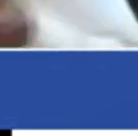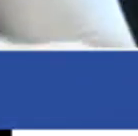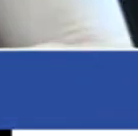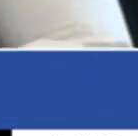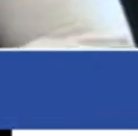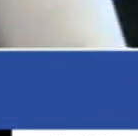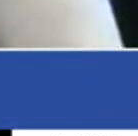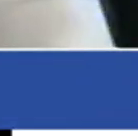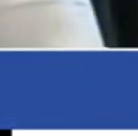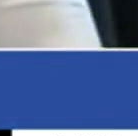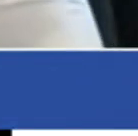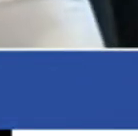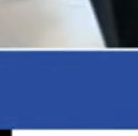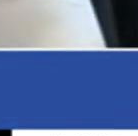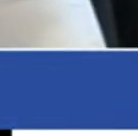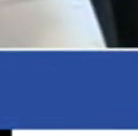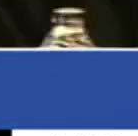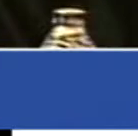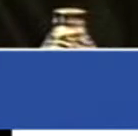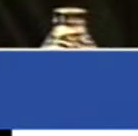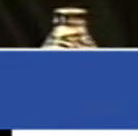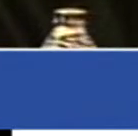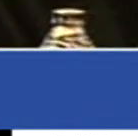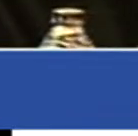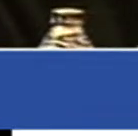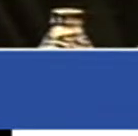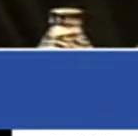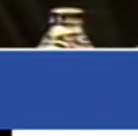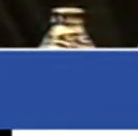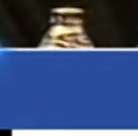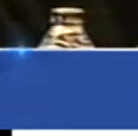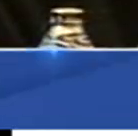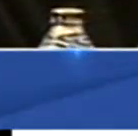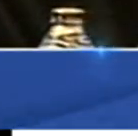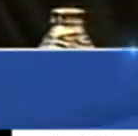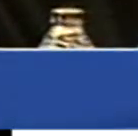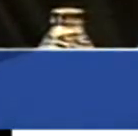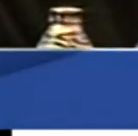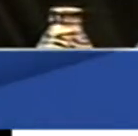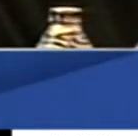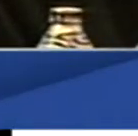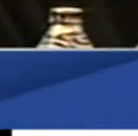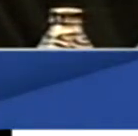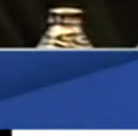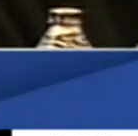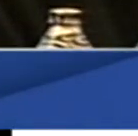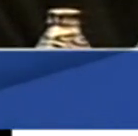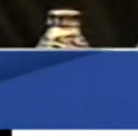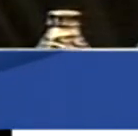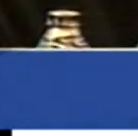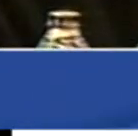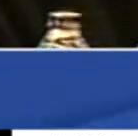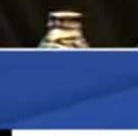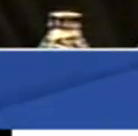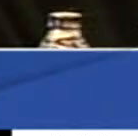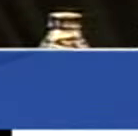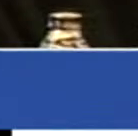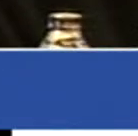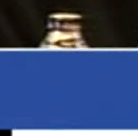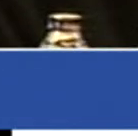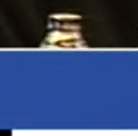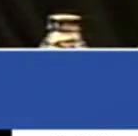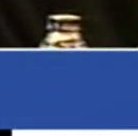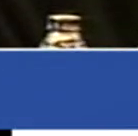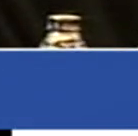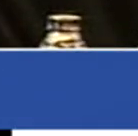Thank you for that question. First of all, I'd like to just assure you that I'm sitting here on behalf